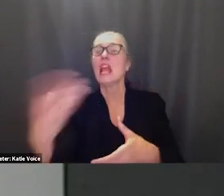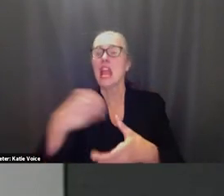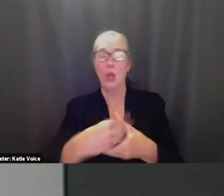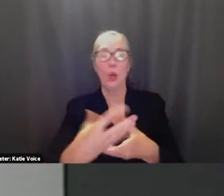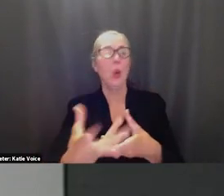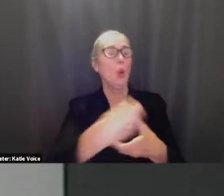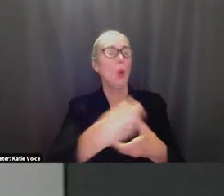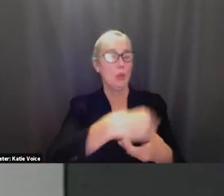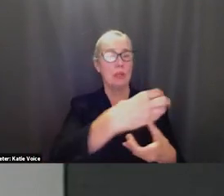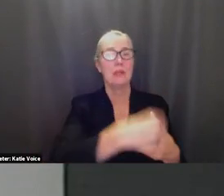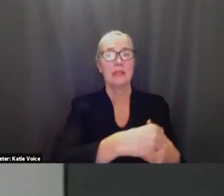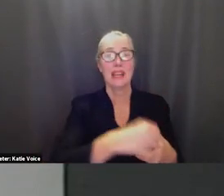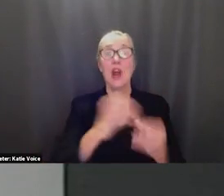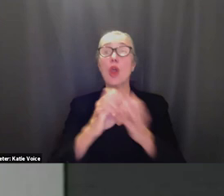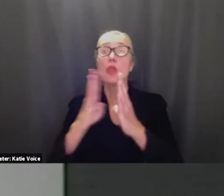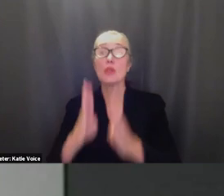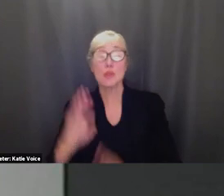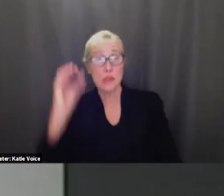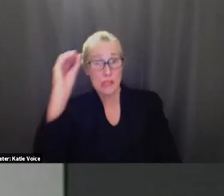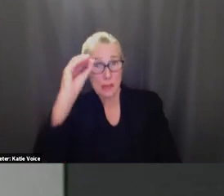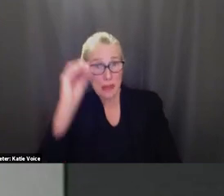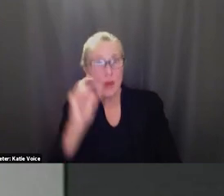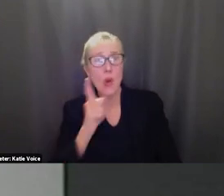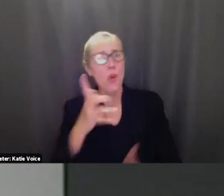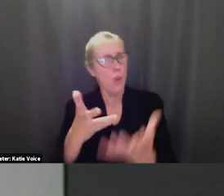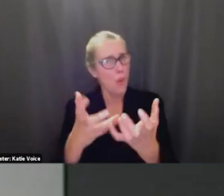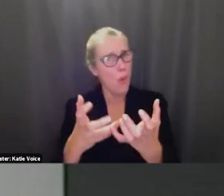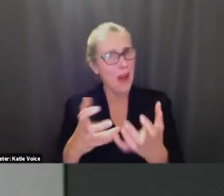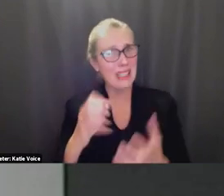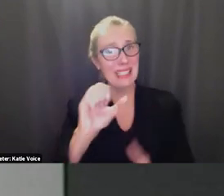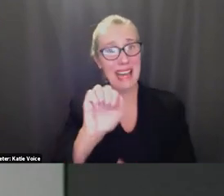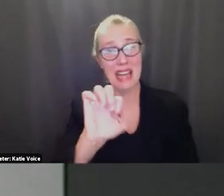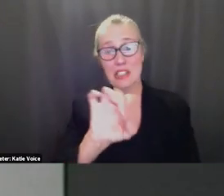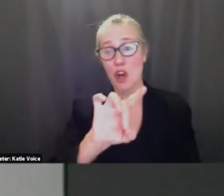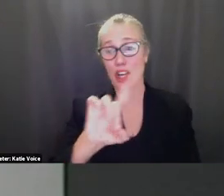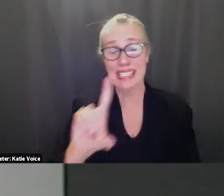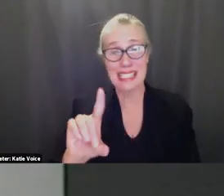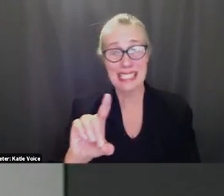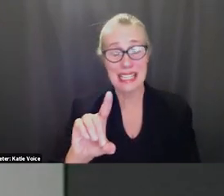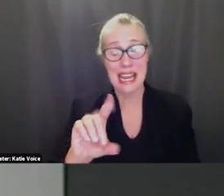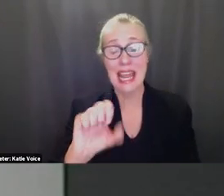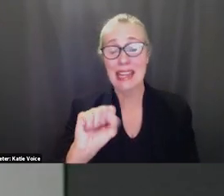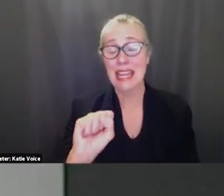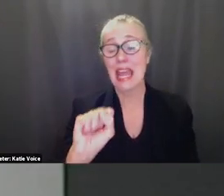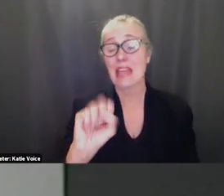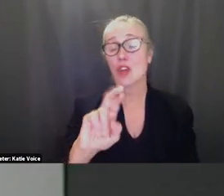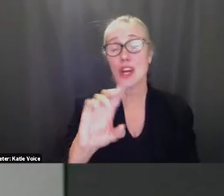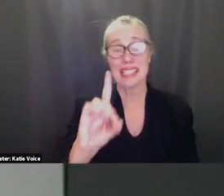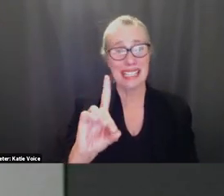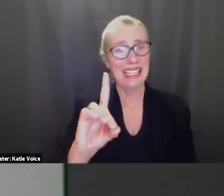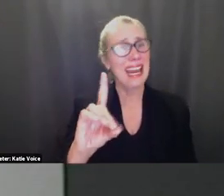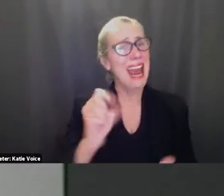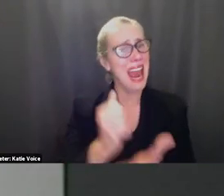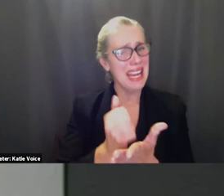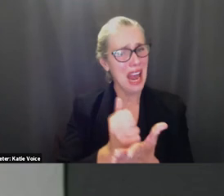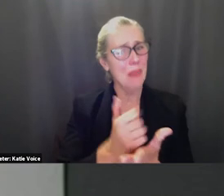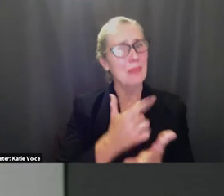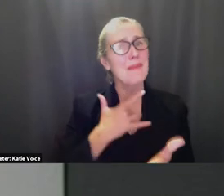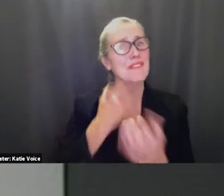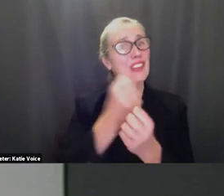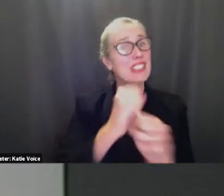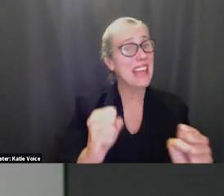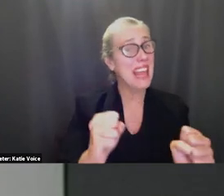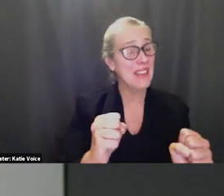students that didn't that wanted an srd on campus and still make them feel safe without this contract being renewed